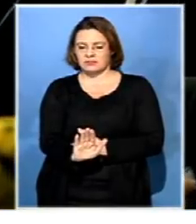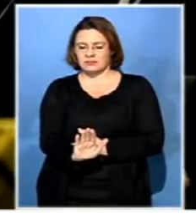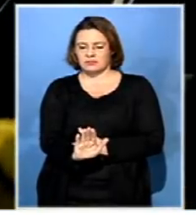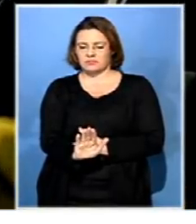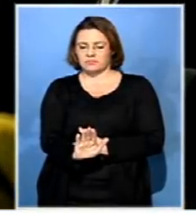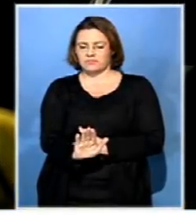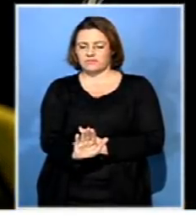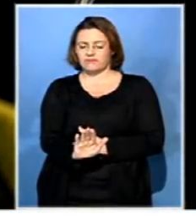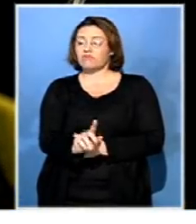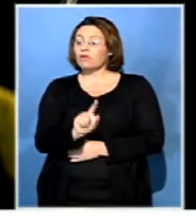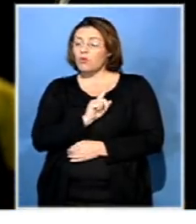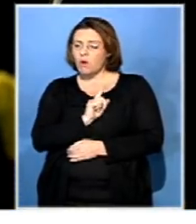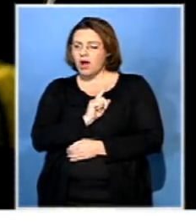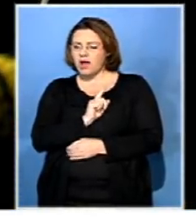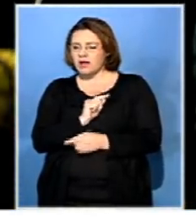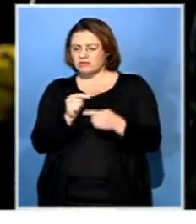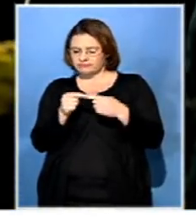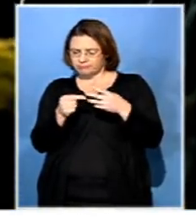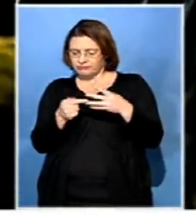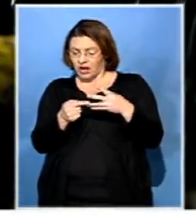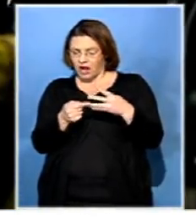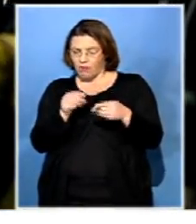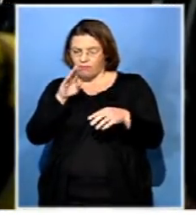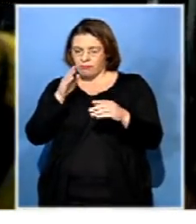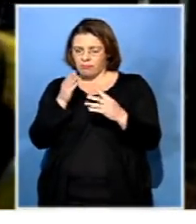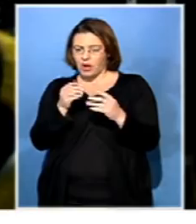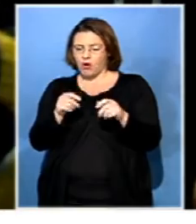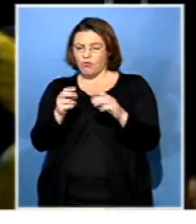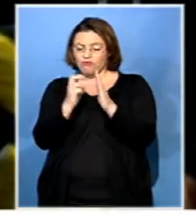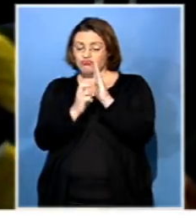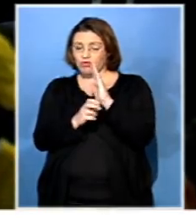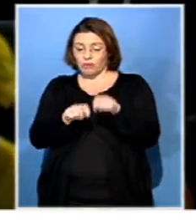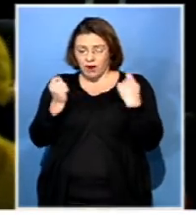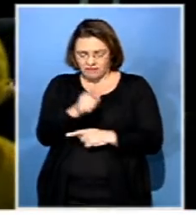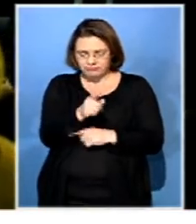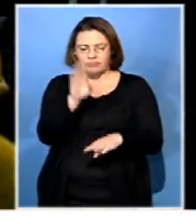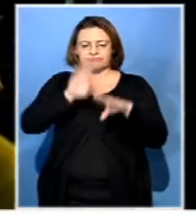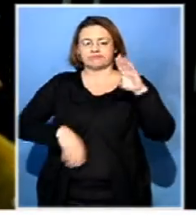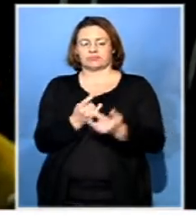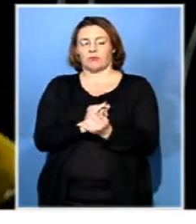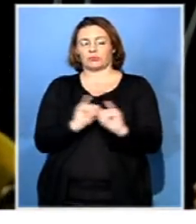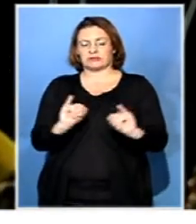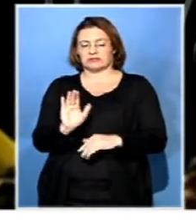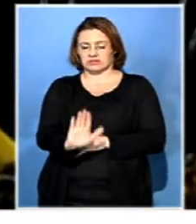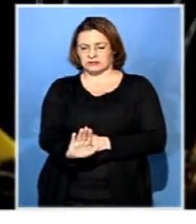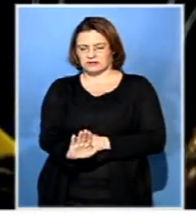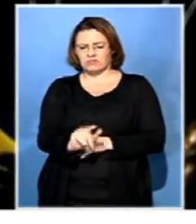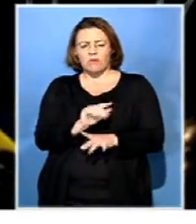to make infringement even more costly. We encourage companies to maintain normal